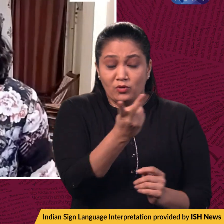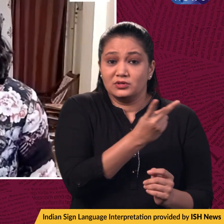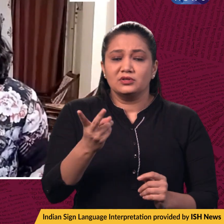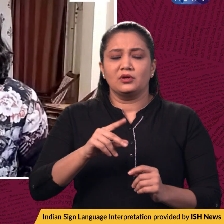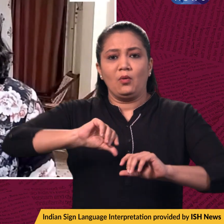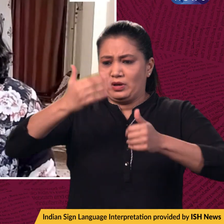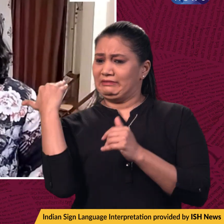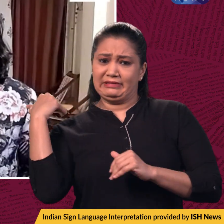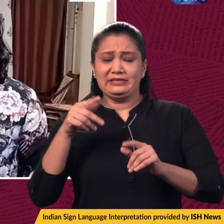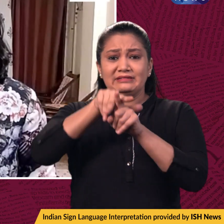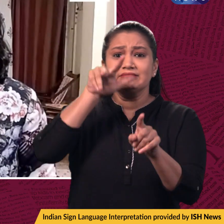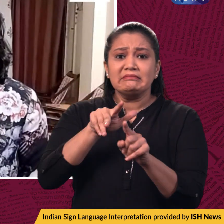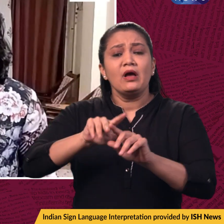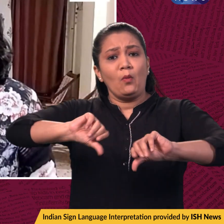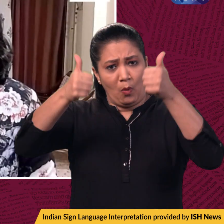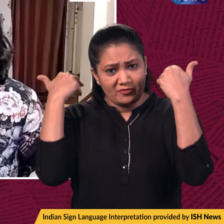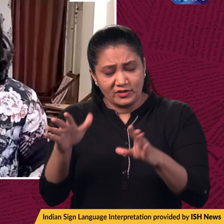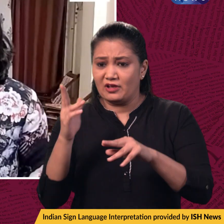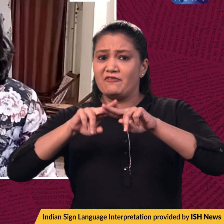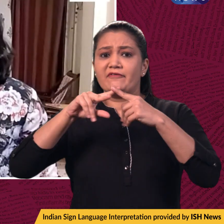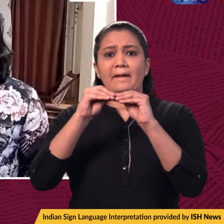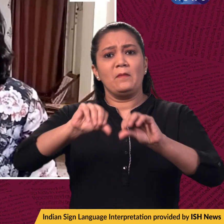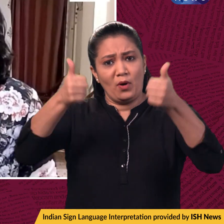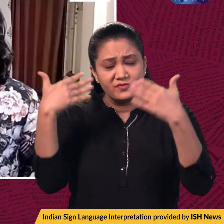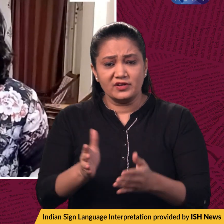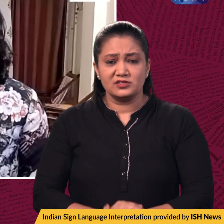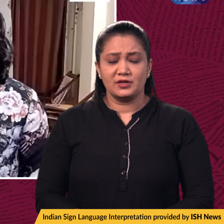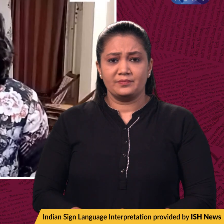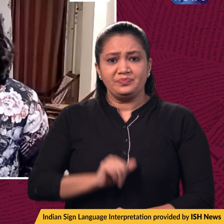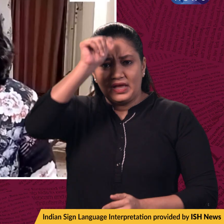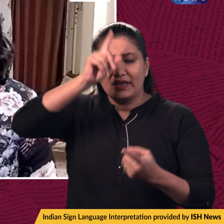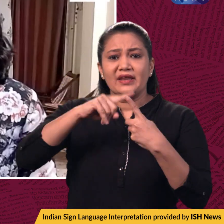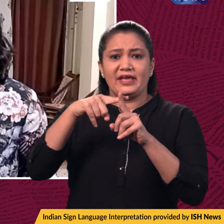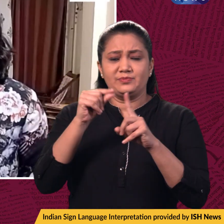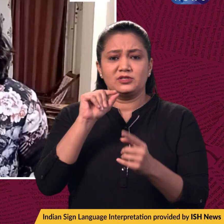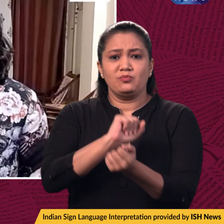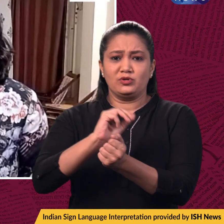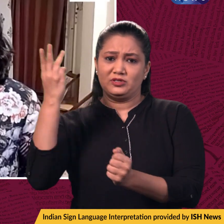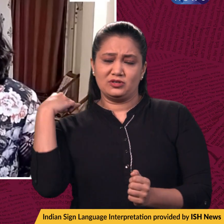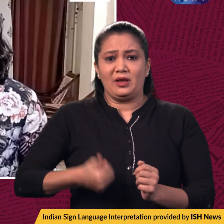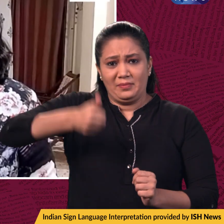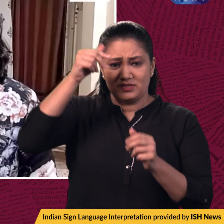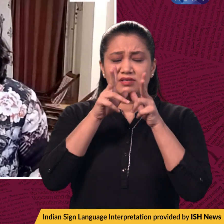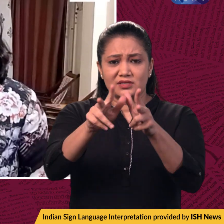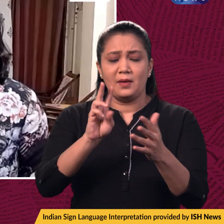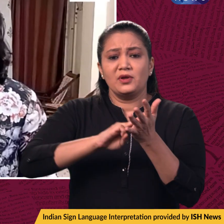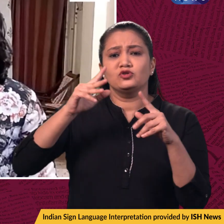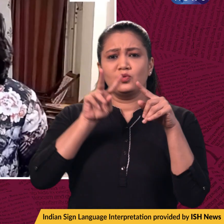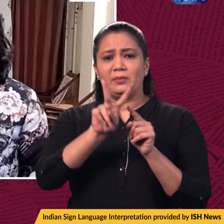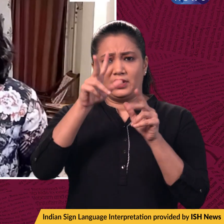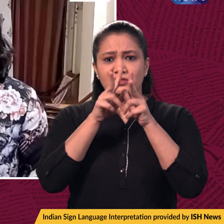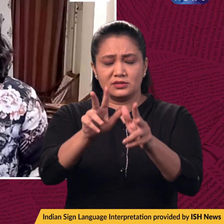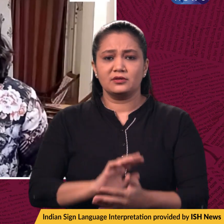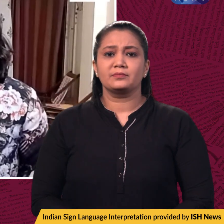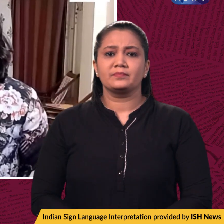them had won the recent civic polls in February. According to Indian Express, Police Commissioner Manoj Verma has said, and I